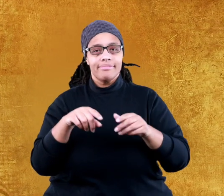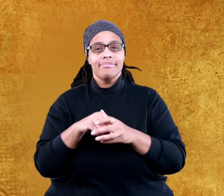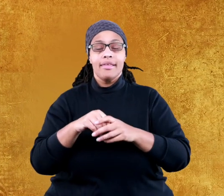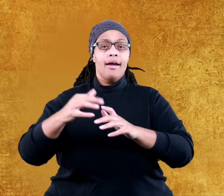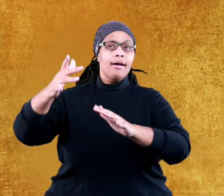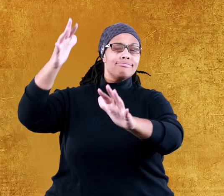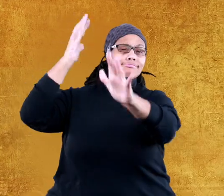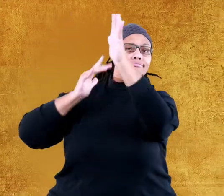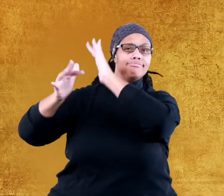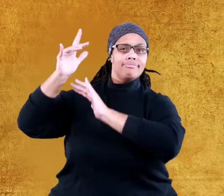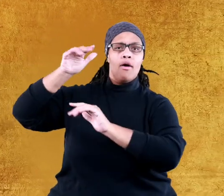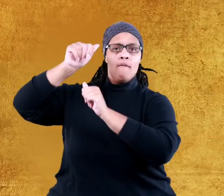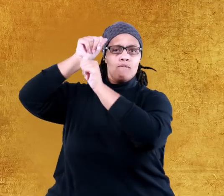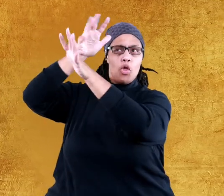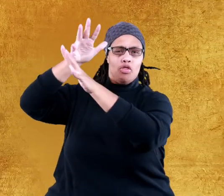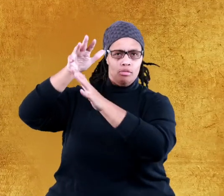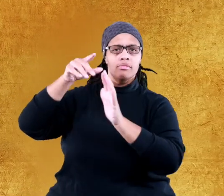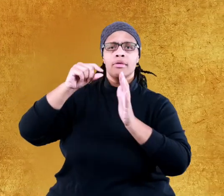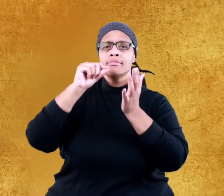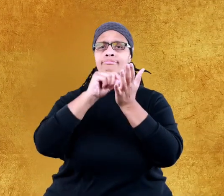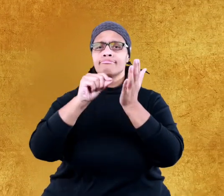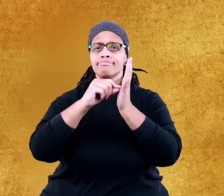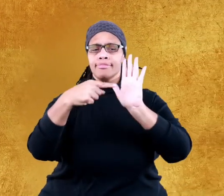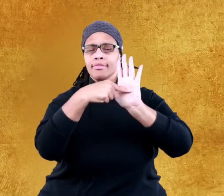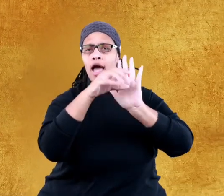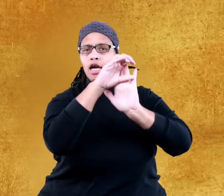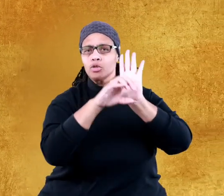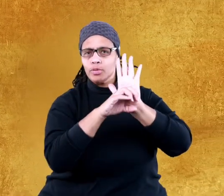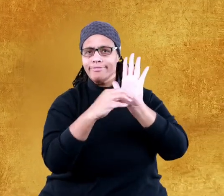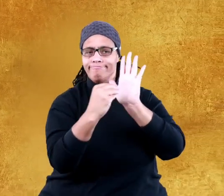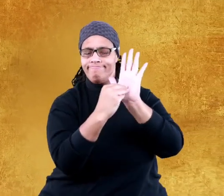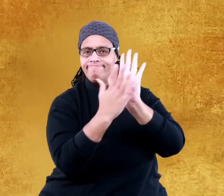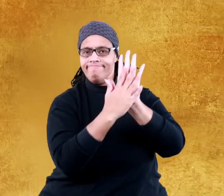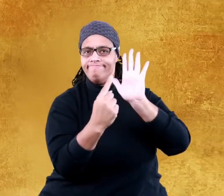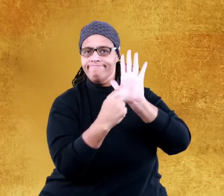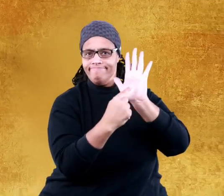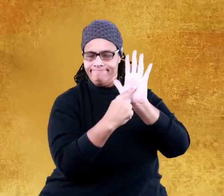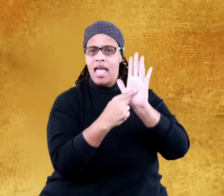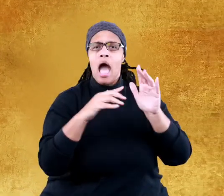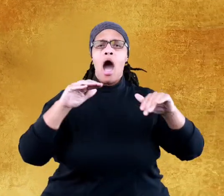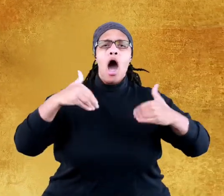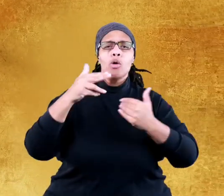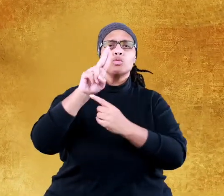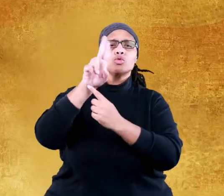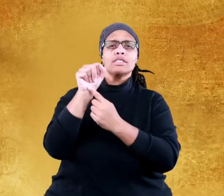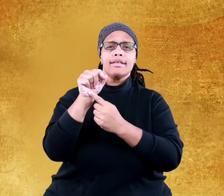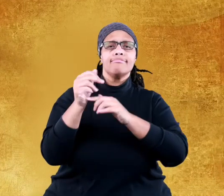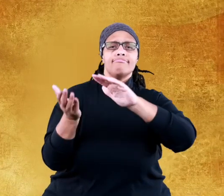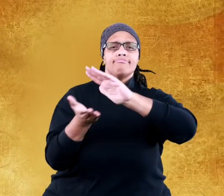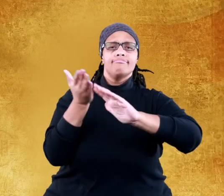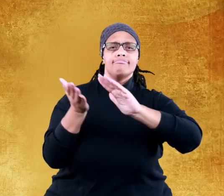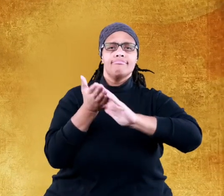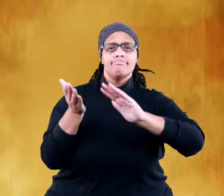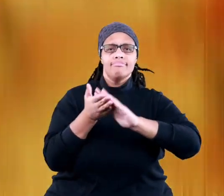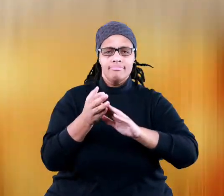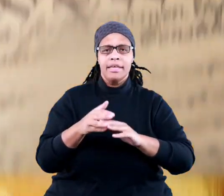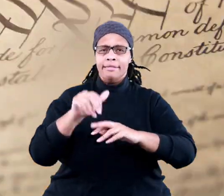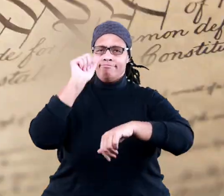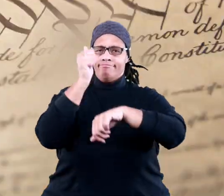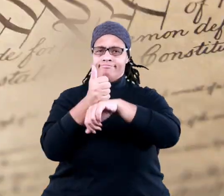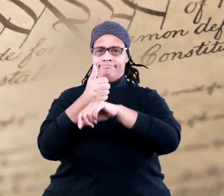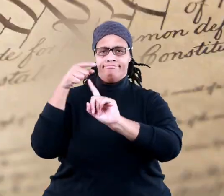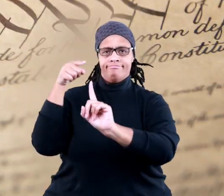happened. When the Founding Fathers wrote the Constitution, which is the document that outlines how the United States would be run,